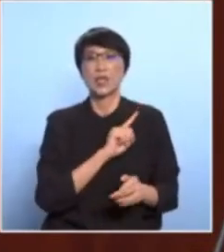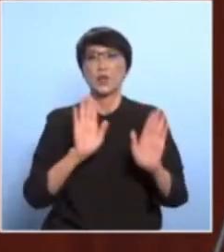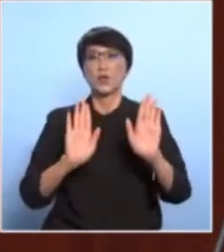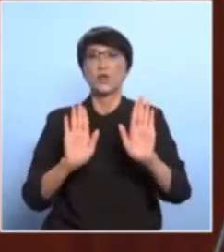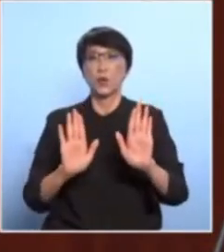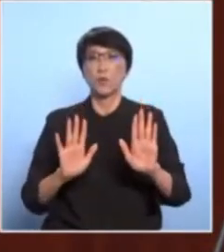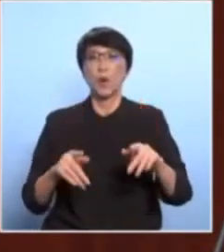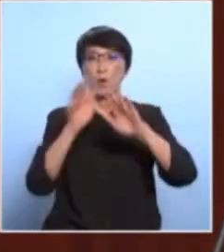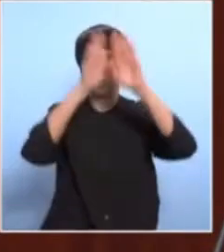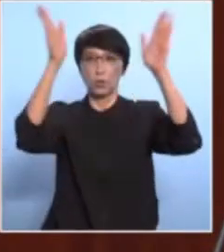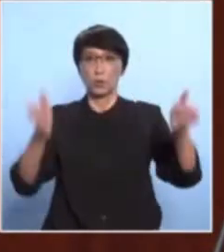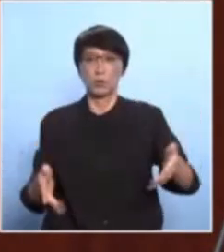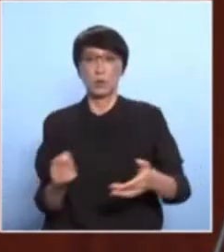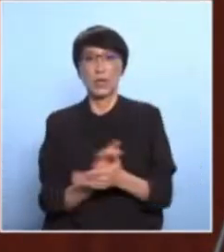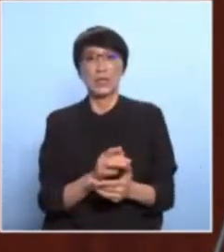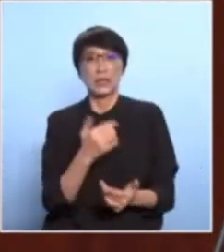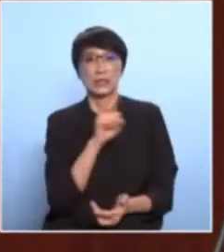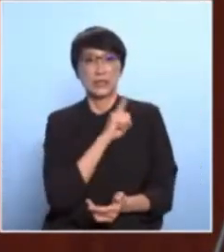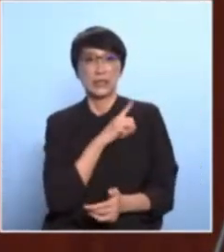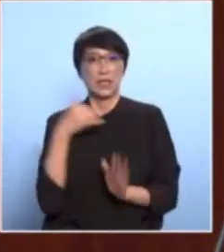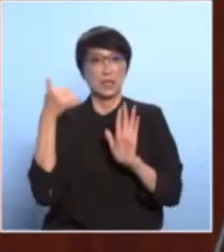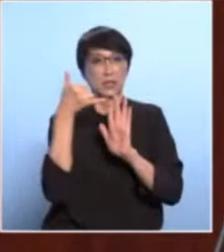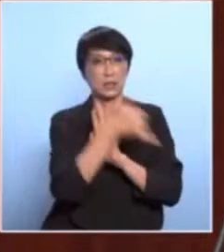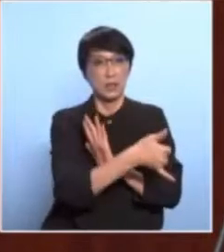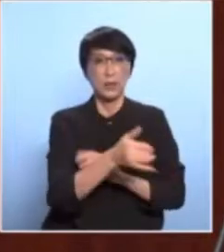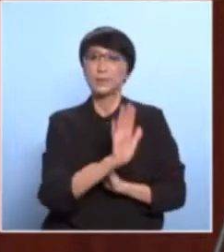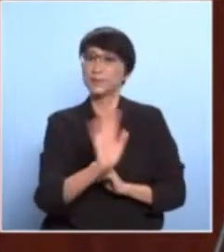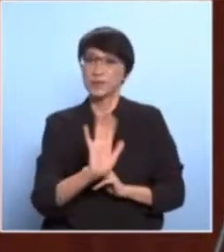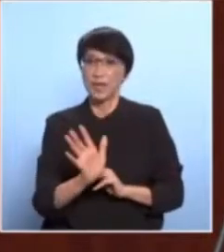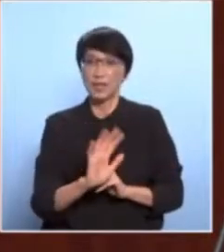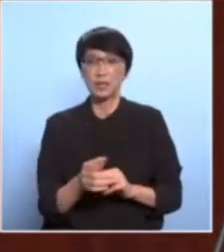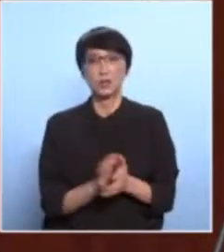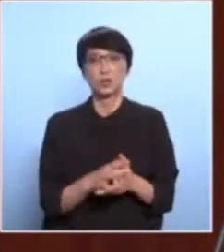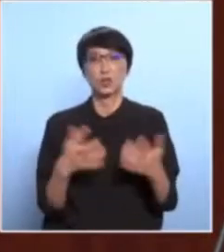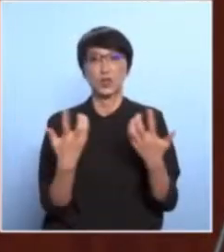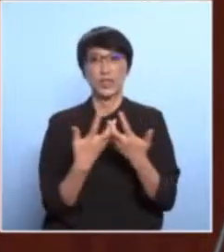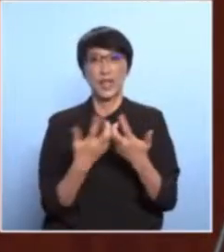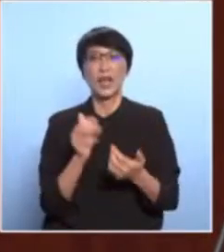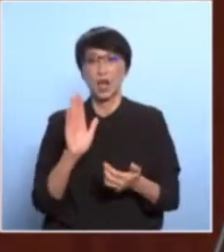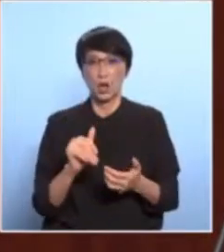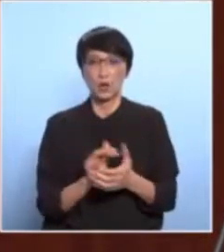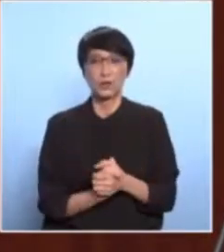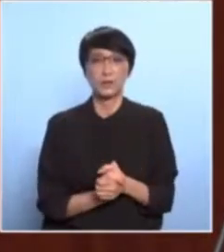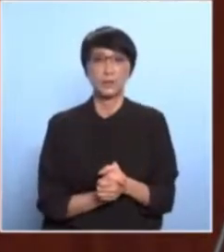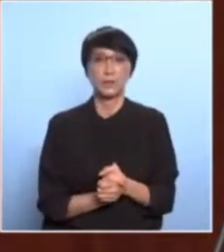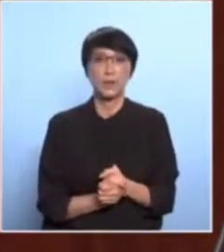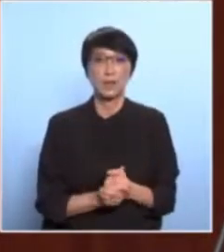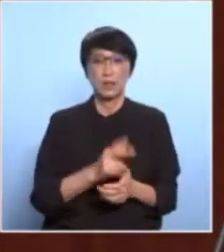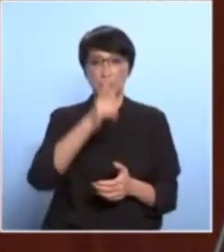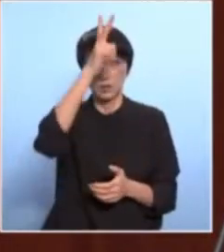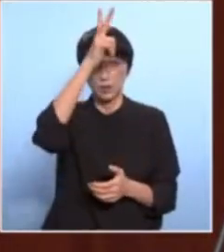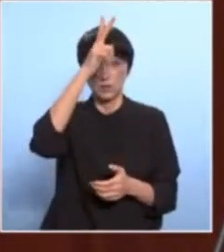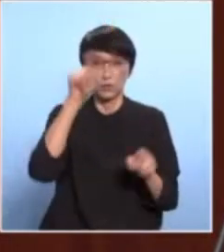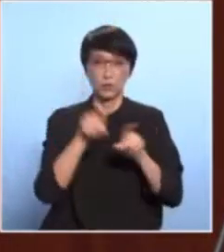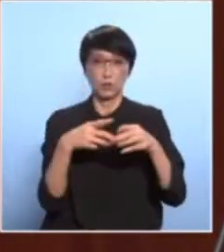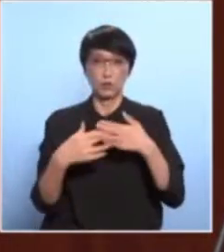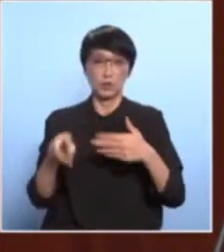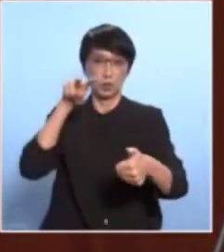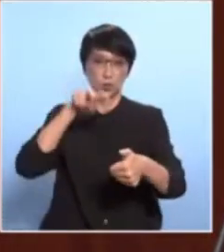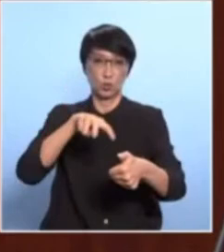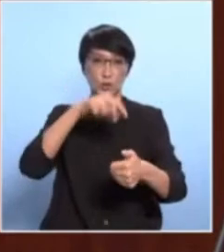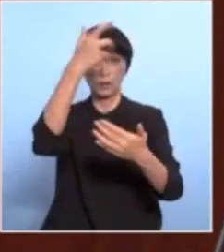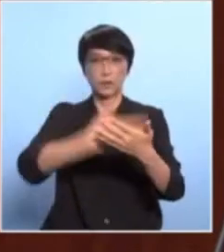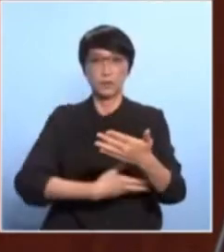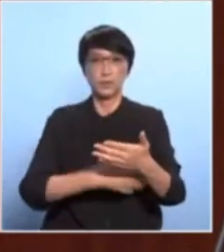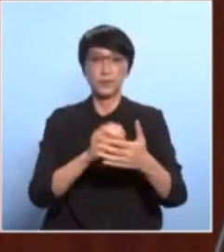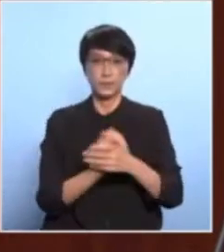into the Guangdong Government Service Network with I Am Smart, while Guangdong and Hong Kong residents can use self-help kiosks rather than having to